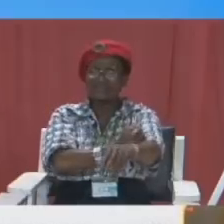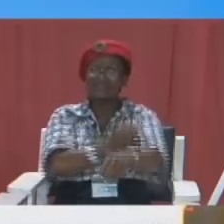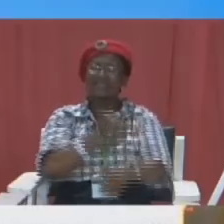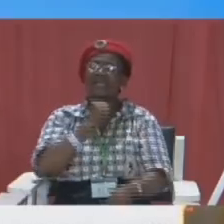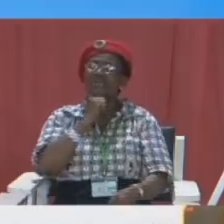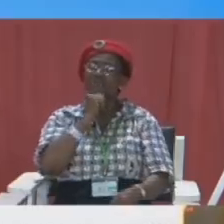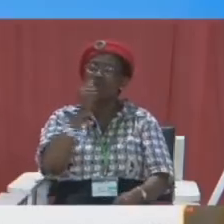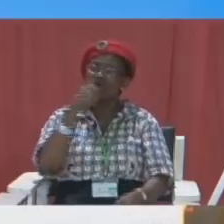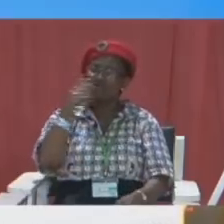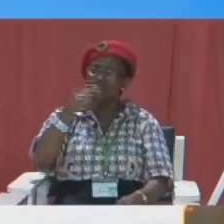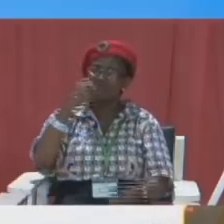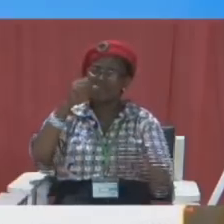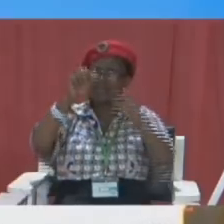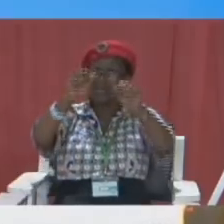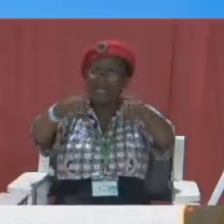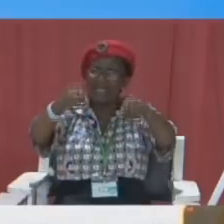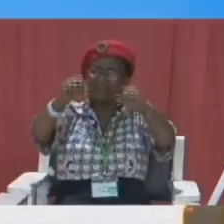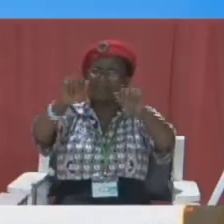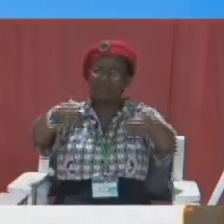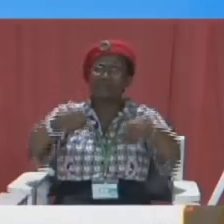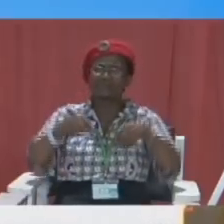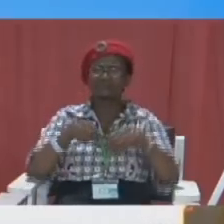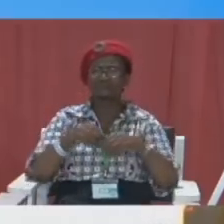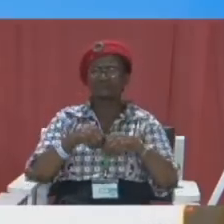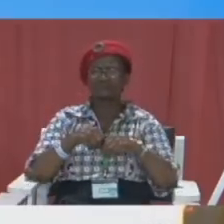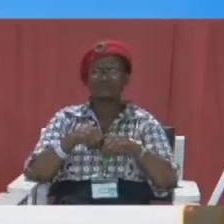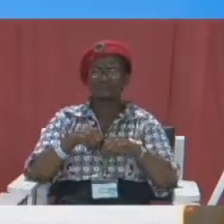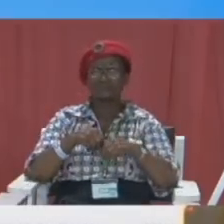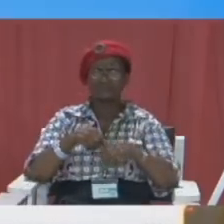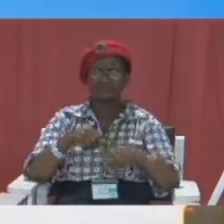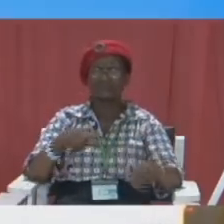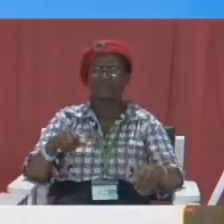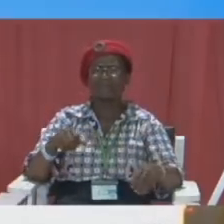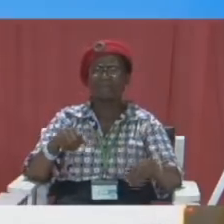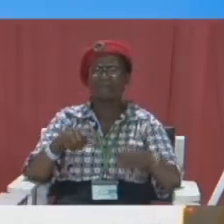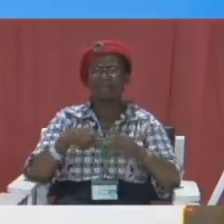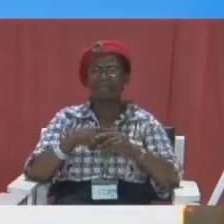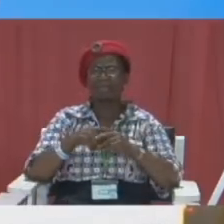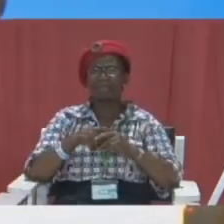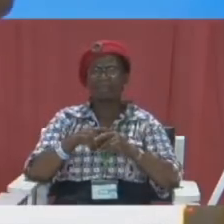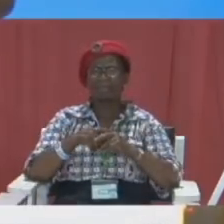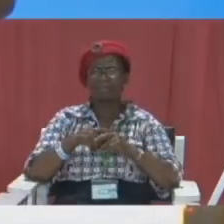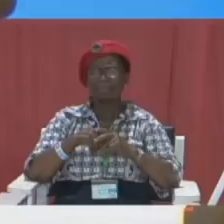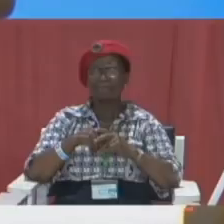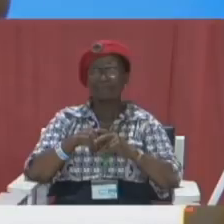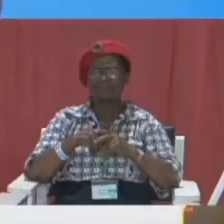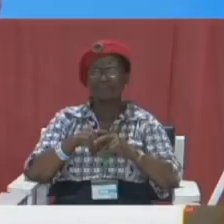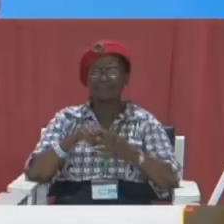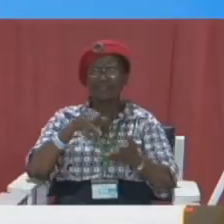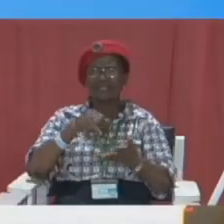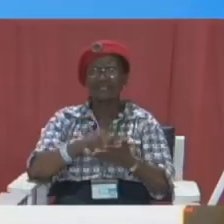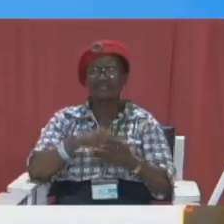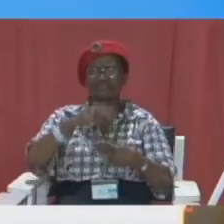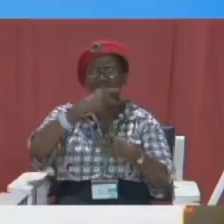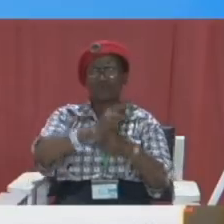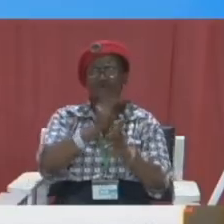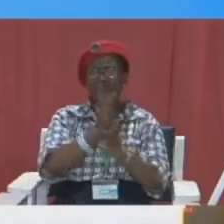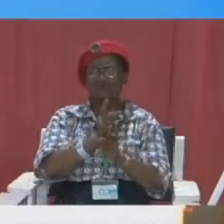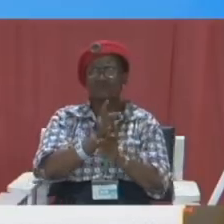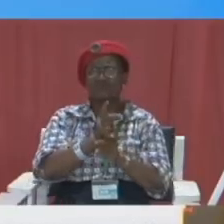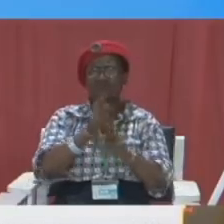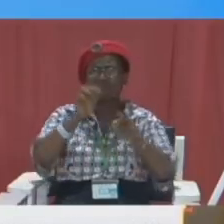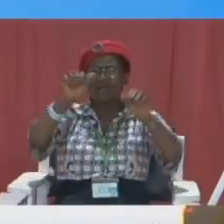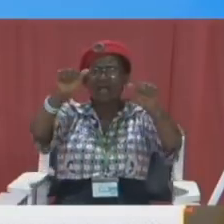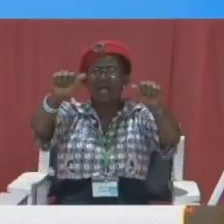fenu royi o fun wa ni agbara na bakan na ti o se fenu so. It produces